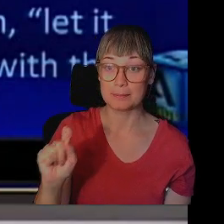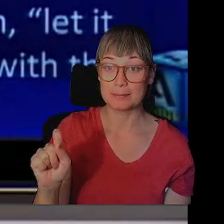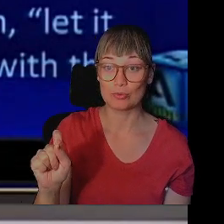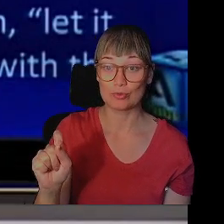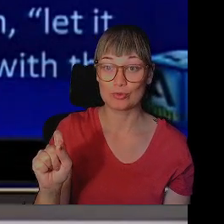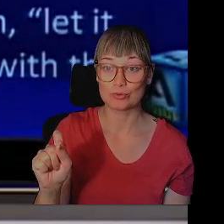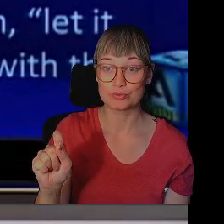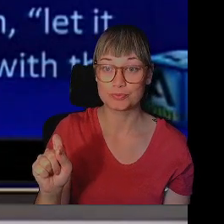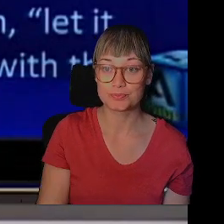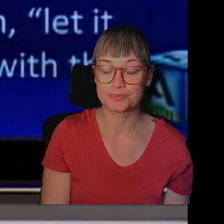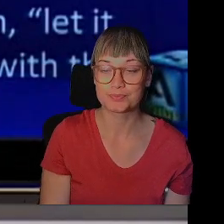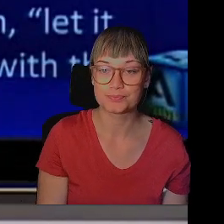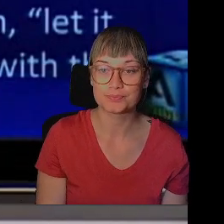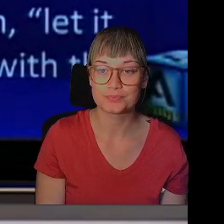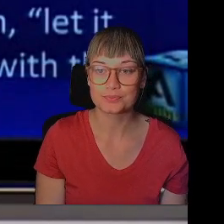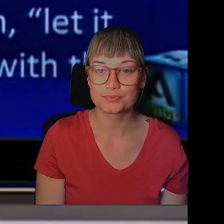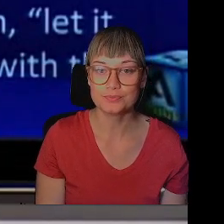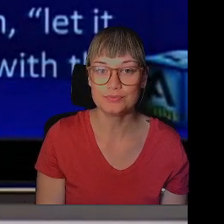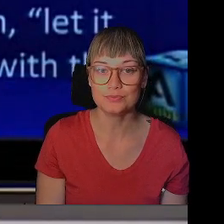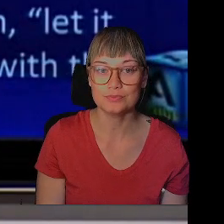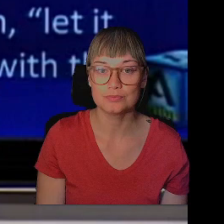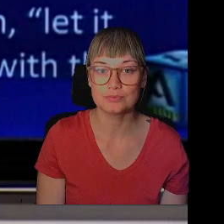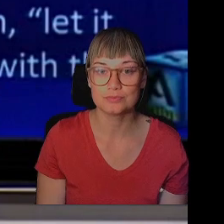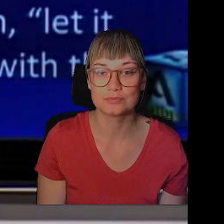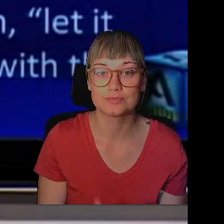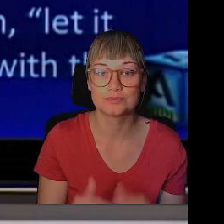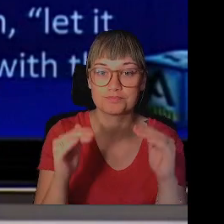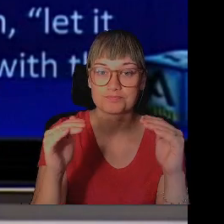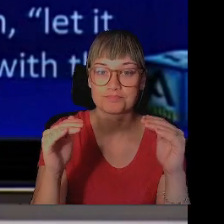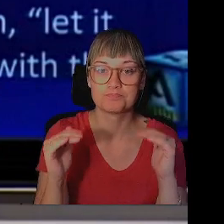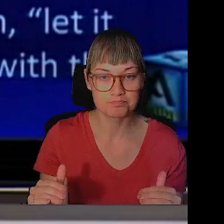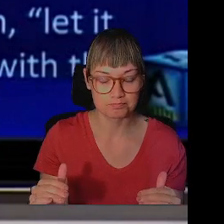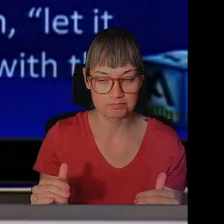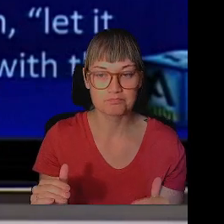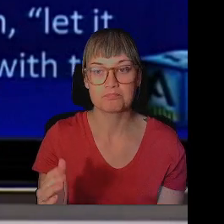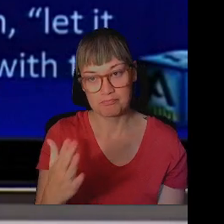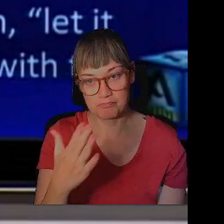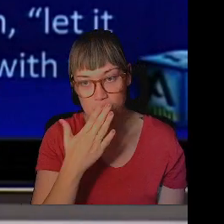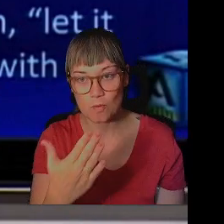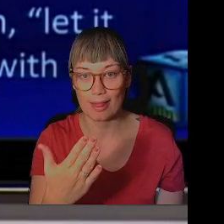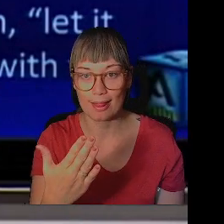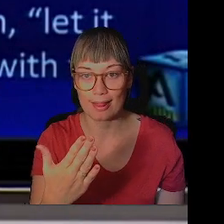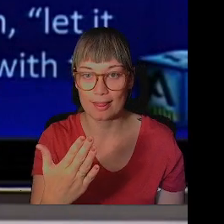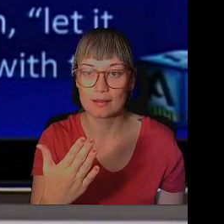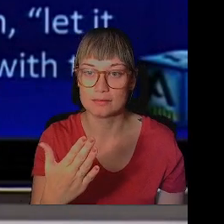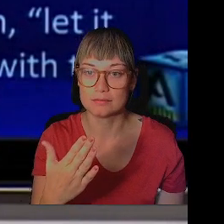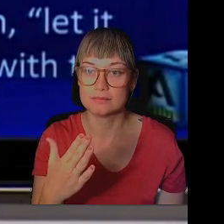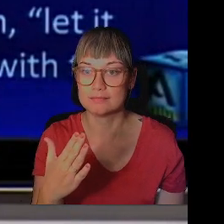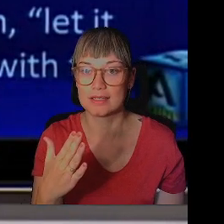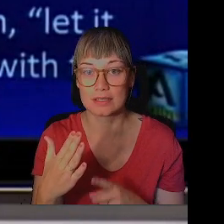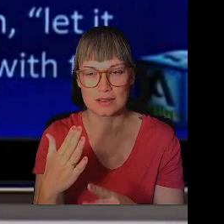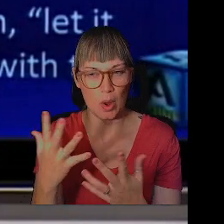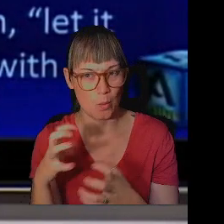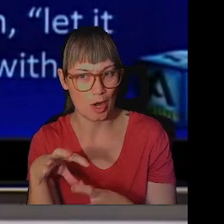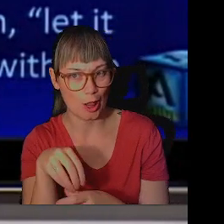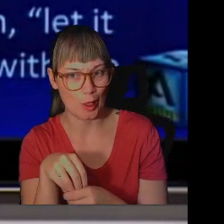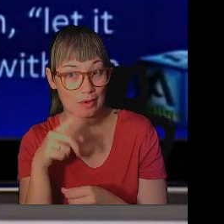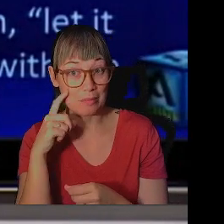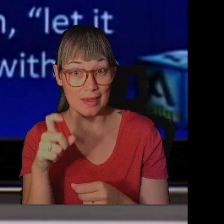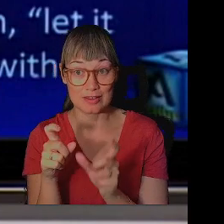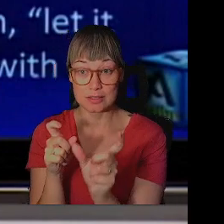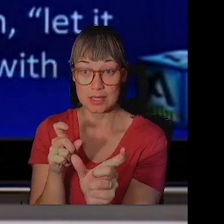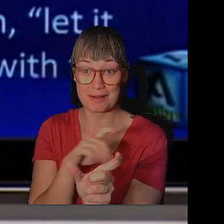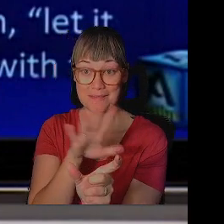quote. Down here, very well, said the captain. I wanted to include this one because, look, we have our speaker tag in the